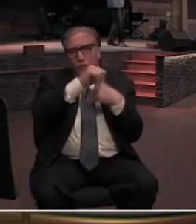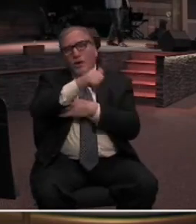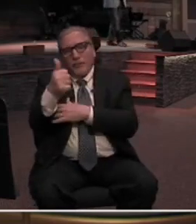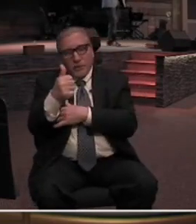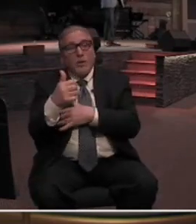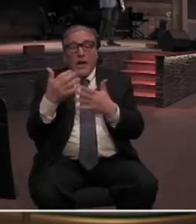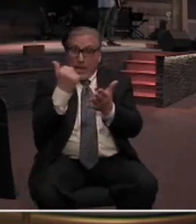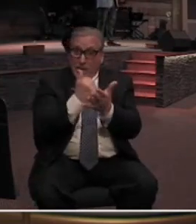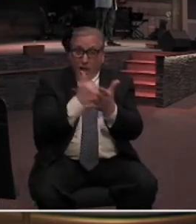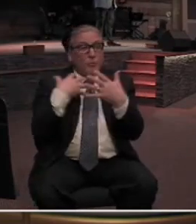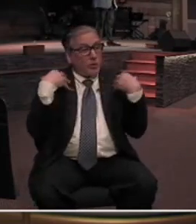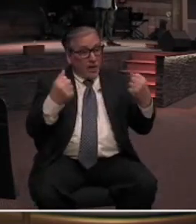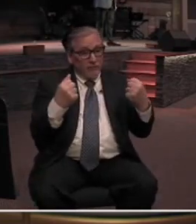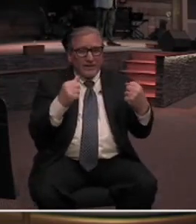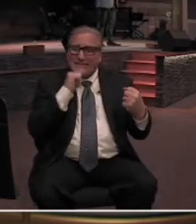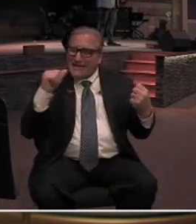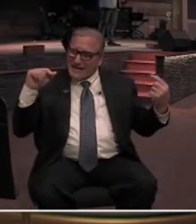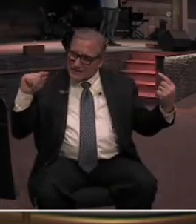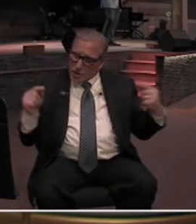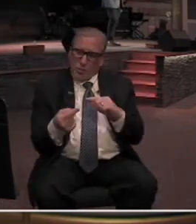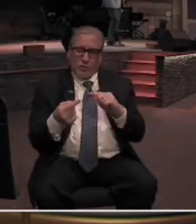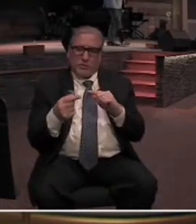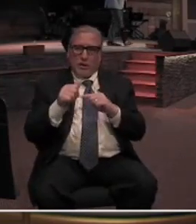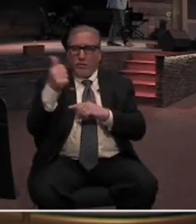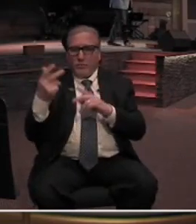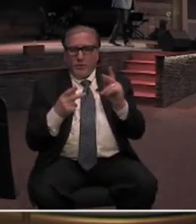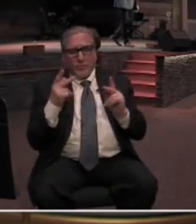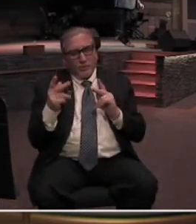injure. That's what this church is about.